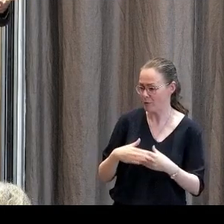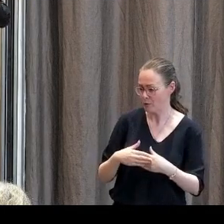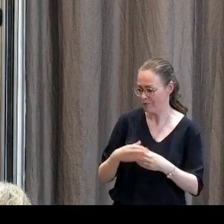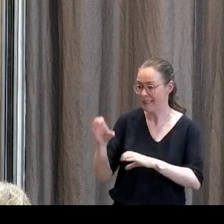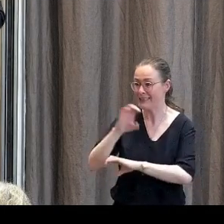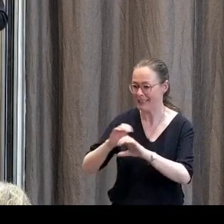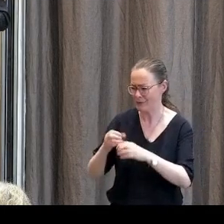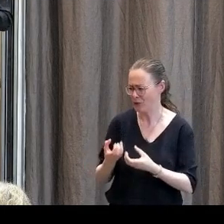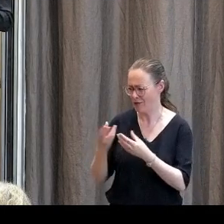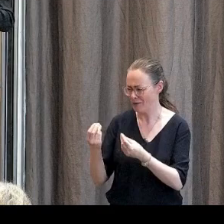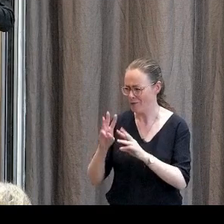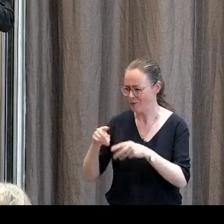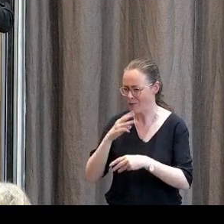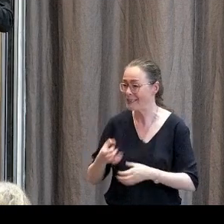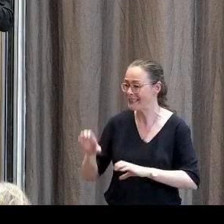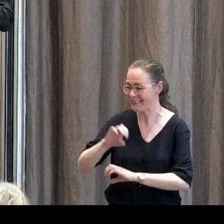to science.